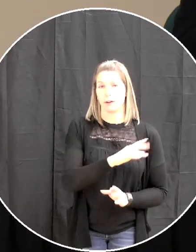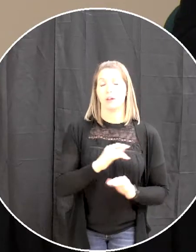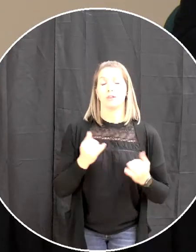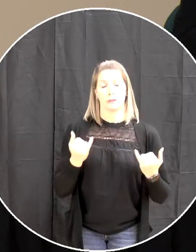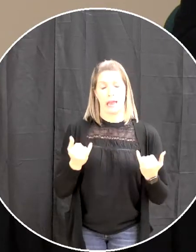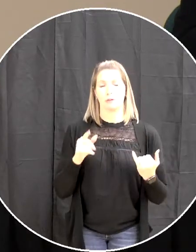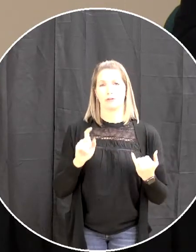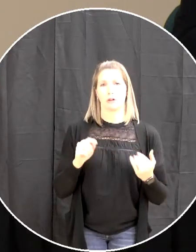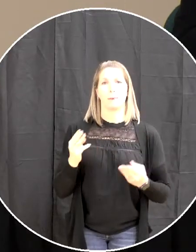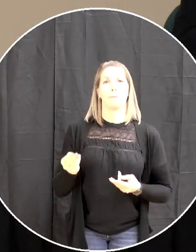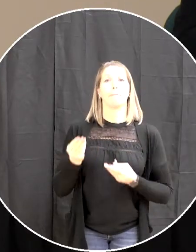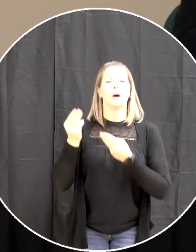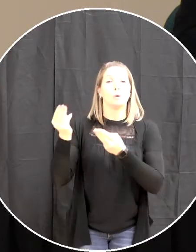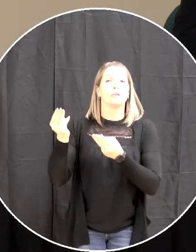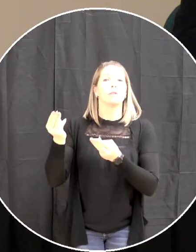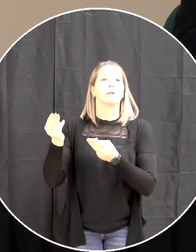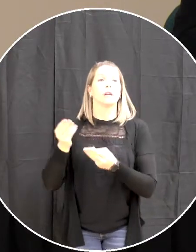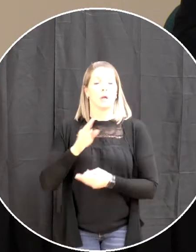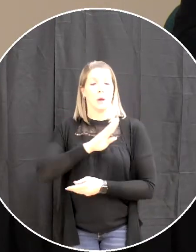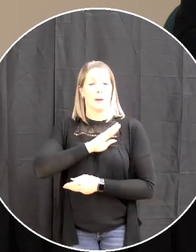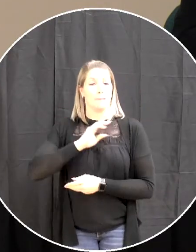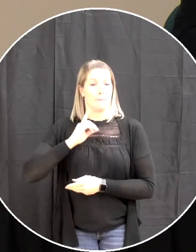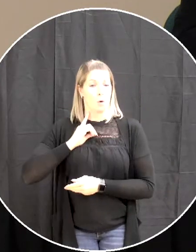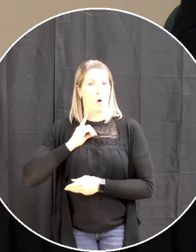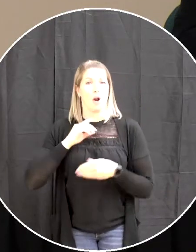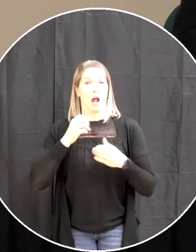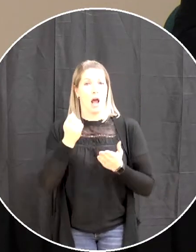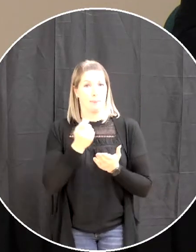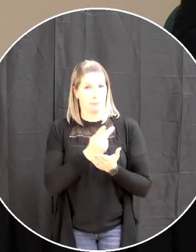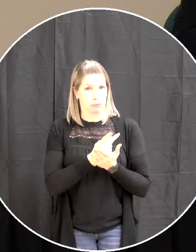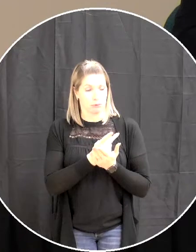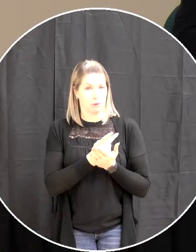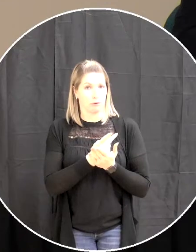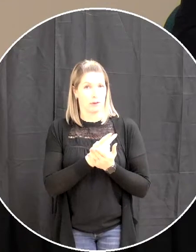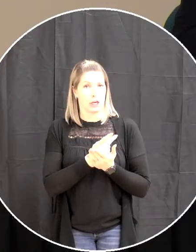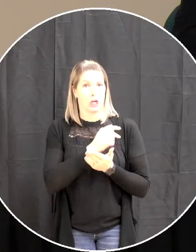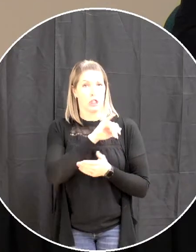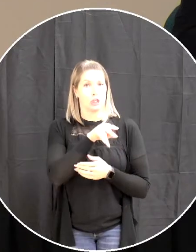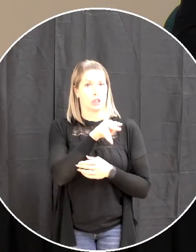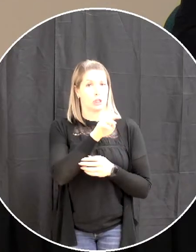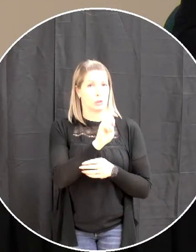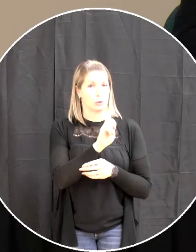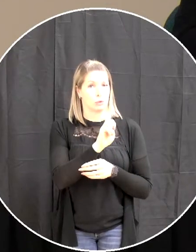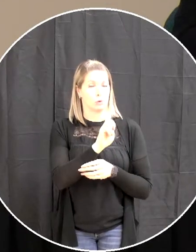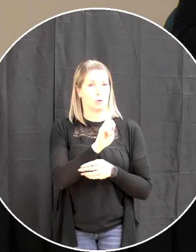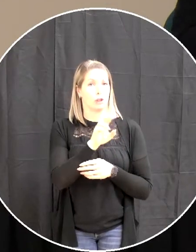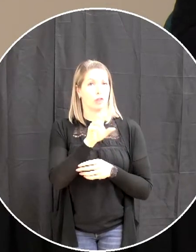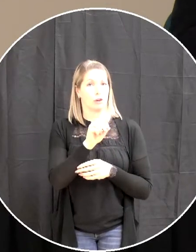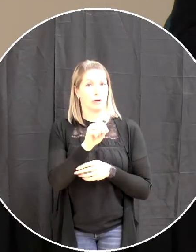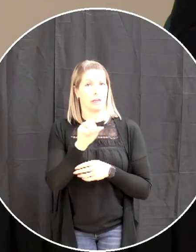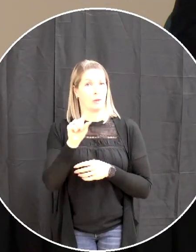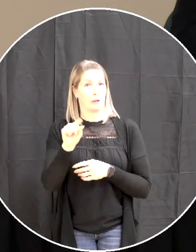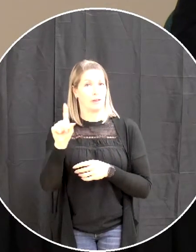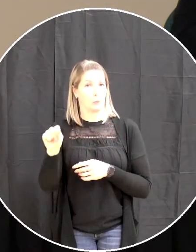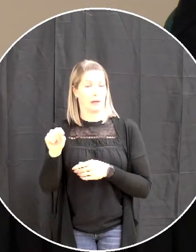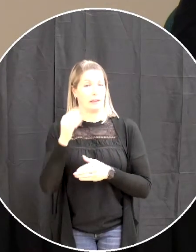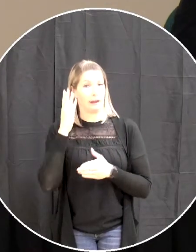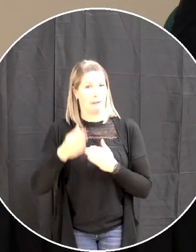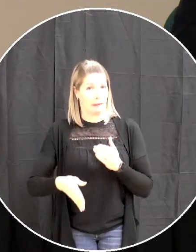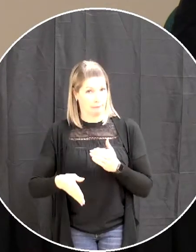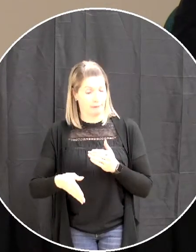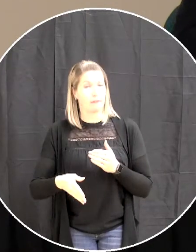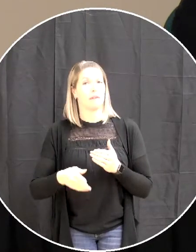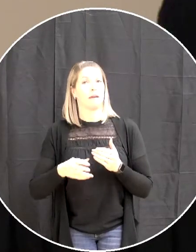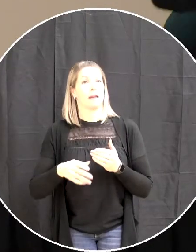motion would be that the board approve the audited financial statements for year ending June 30th, 2020, as recommended by the Finance and Operations